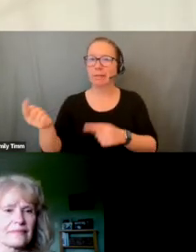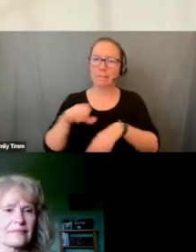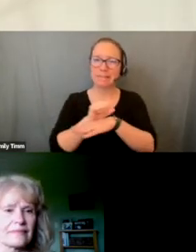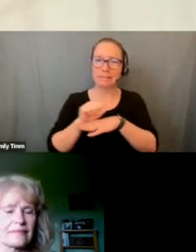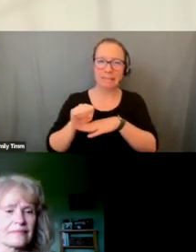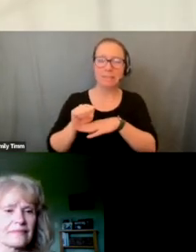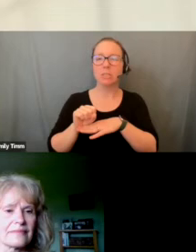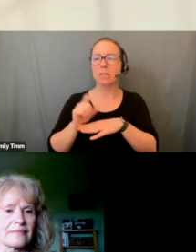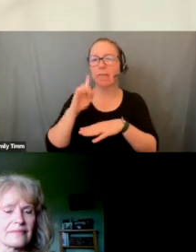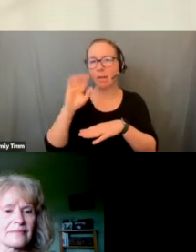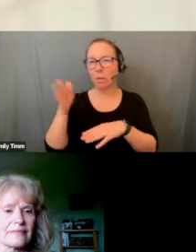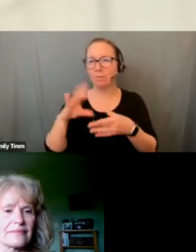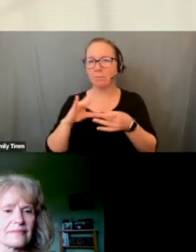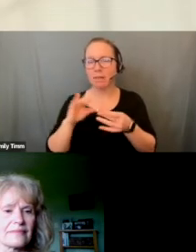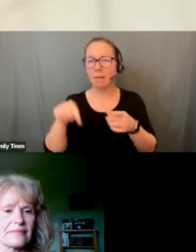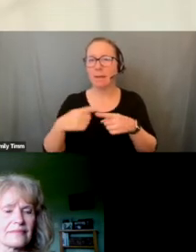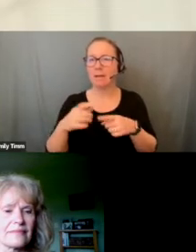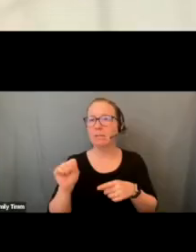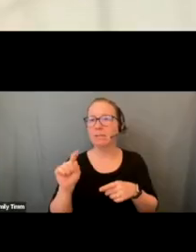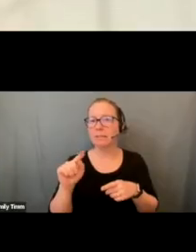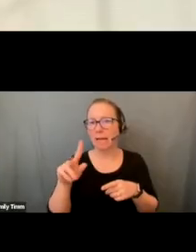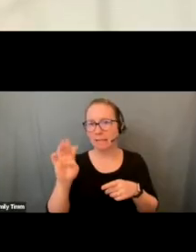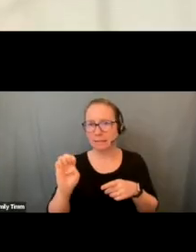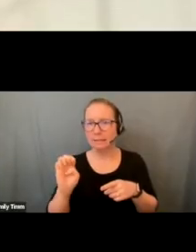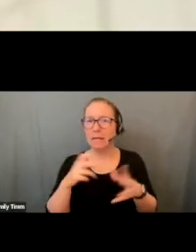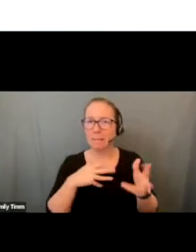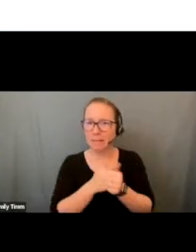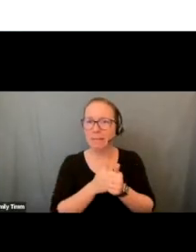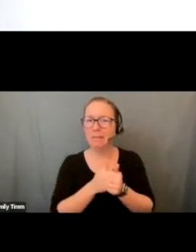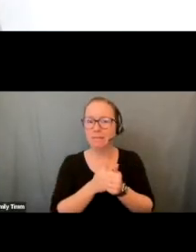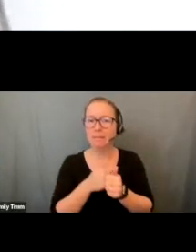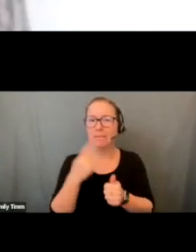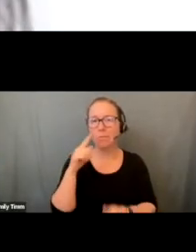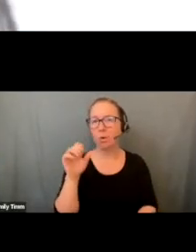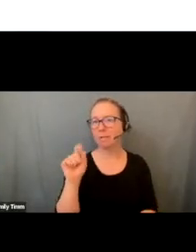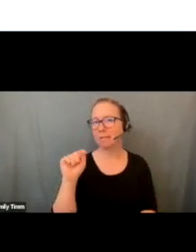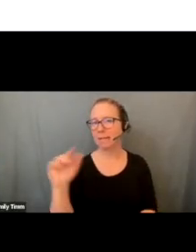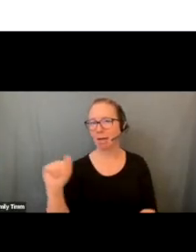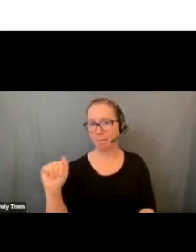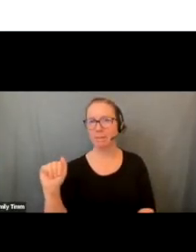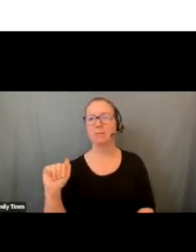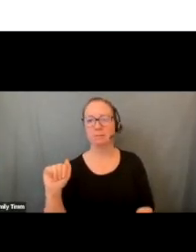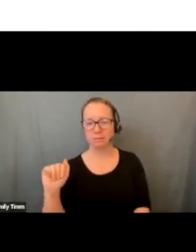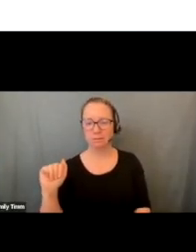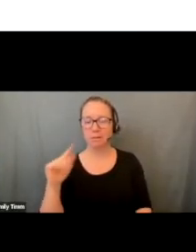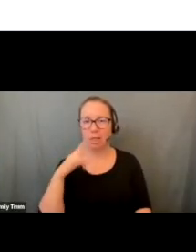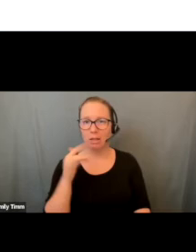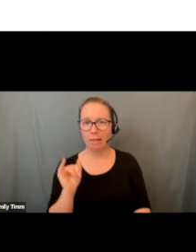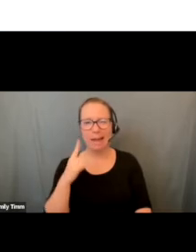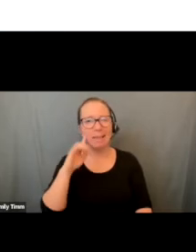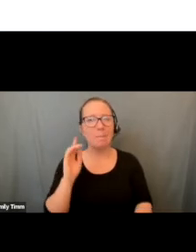status update of what the development of an ACH in St. Albans would be like. Yep. And then people might have more questions.